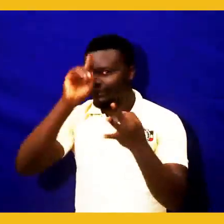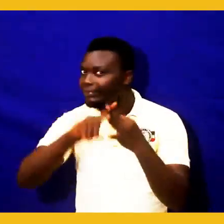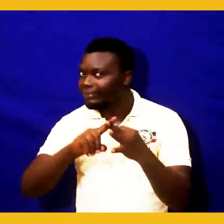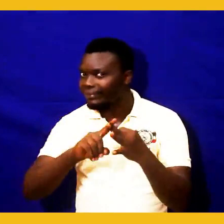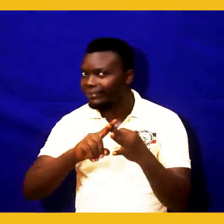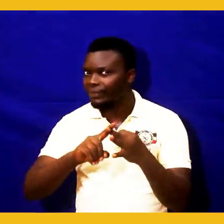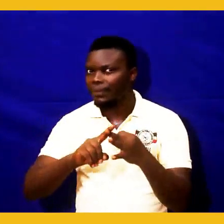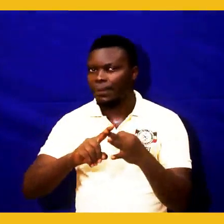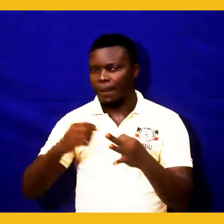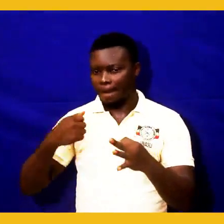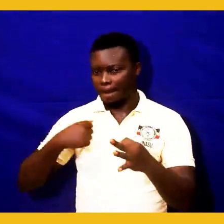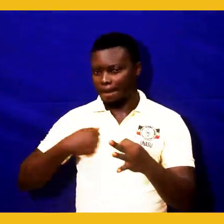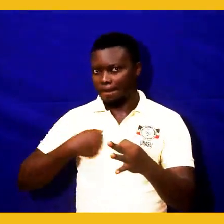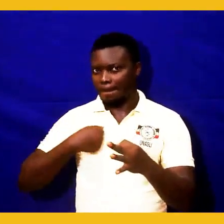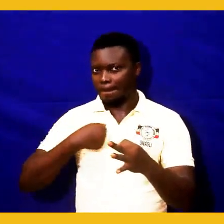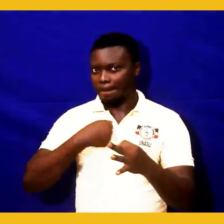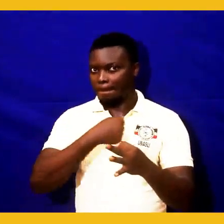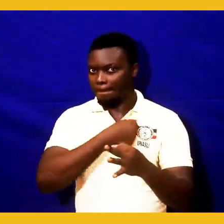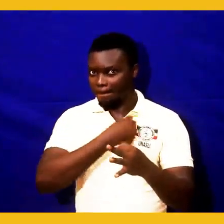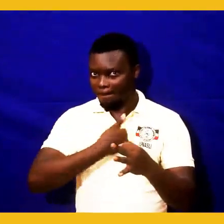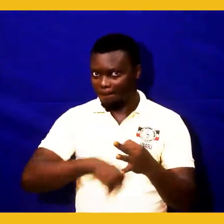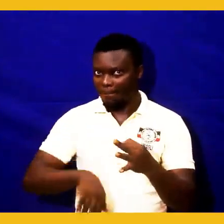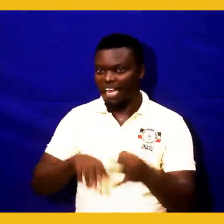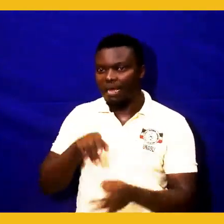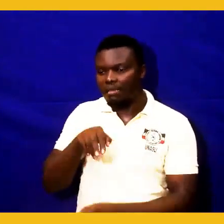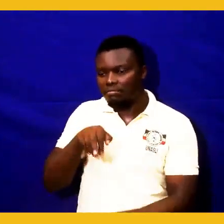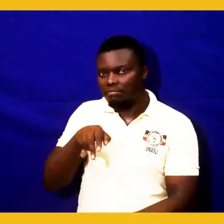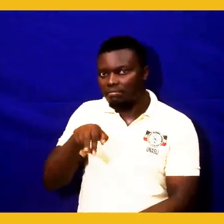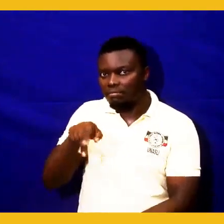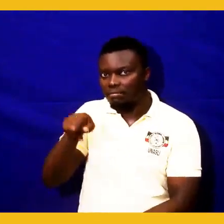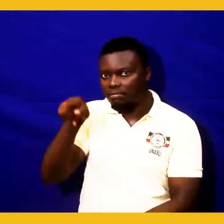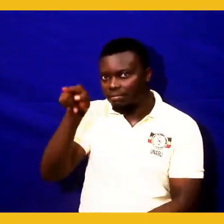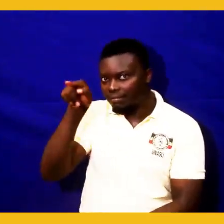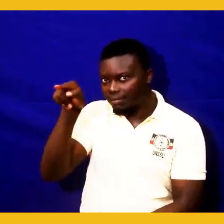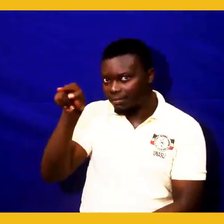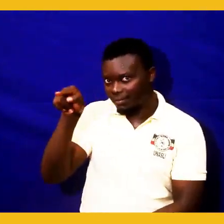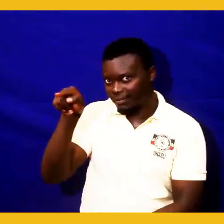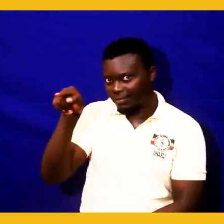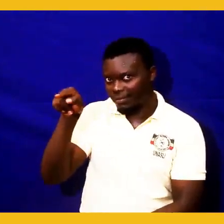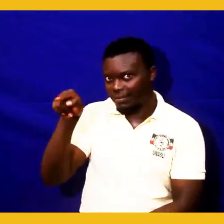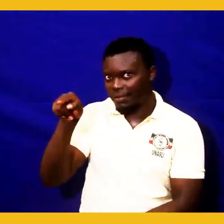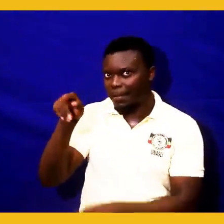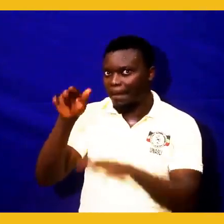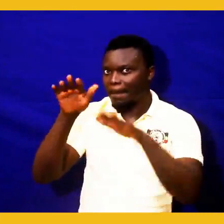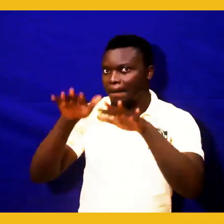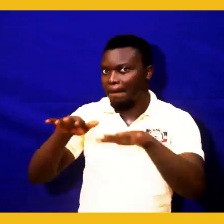is going to the market.